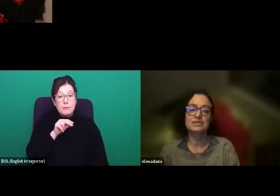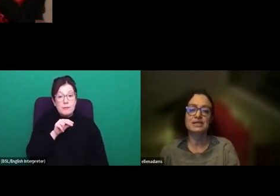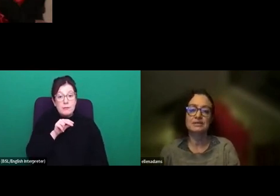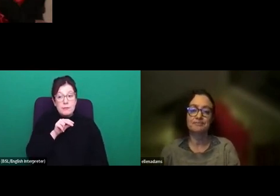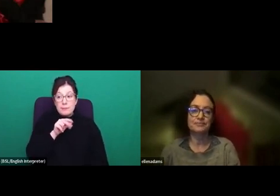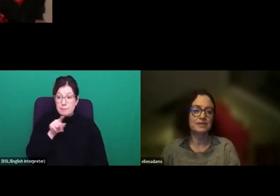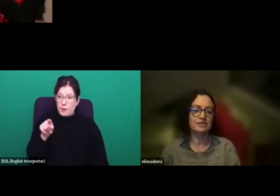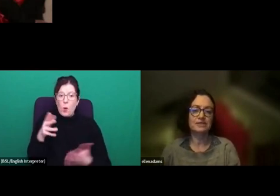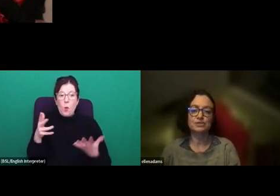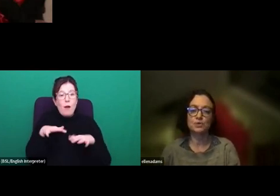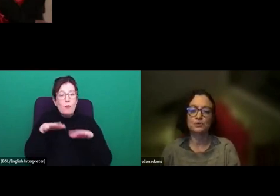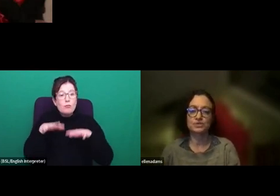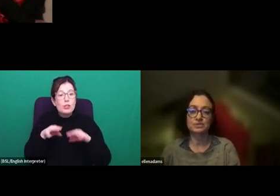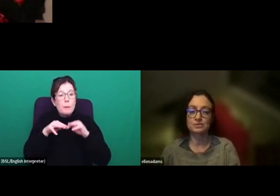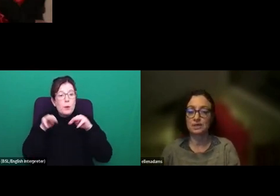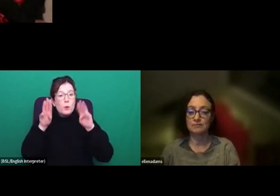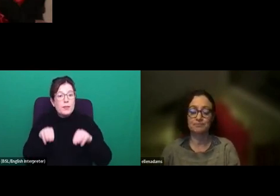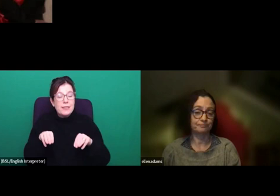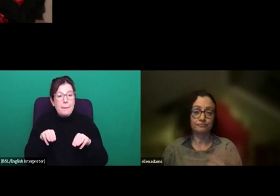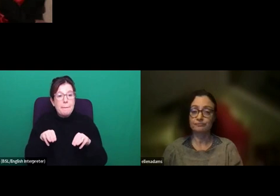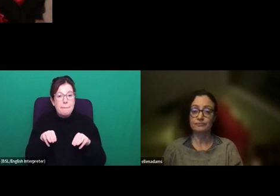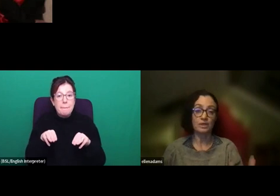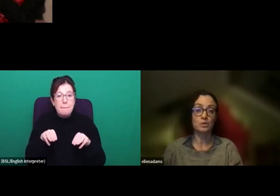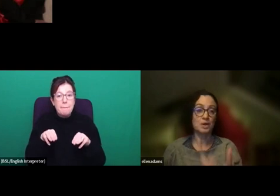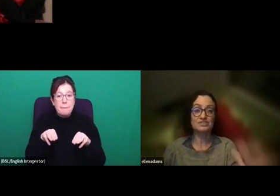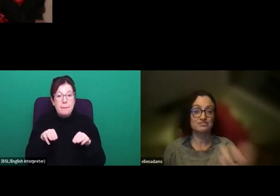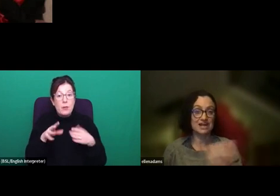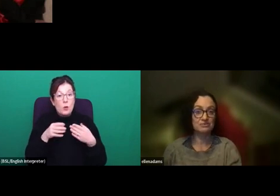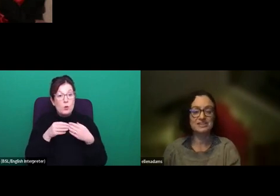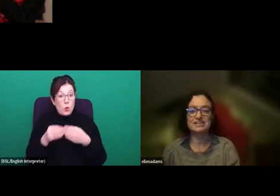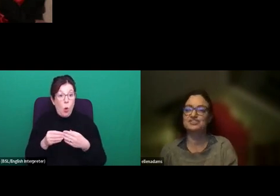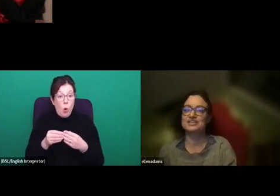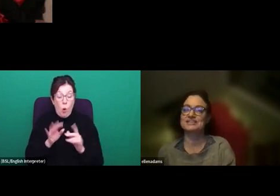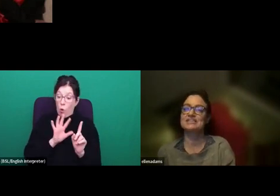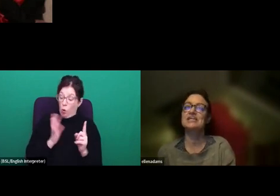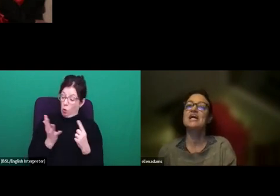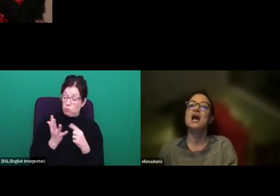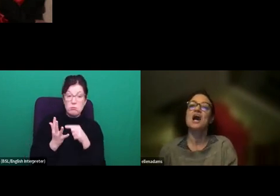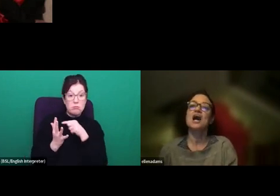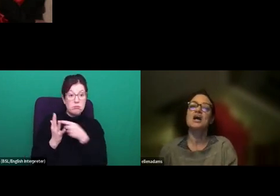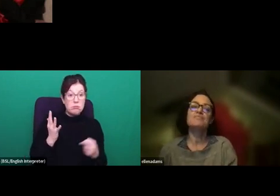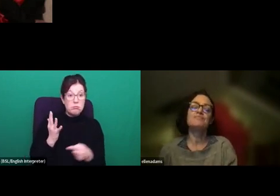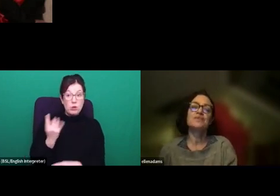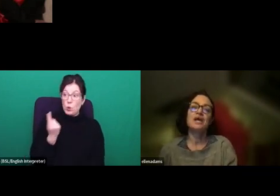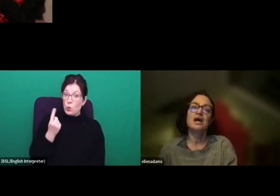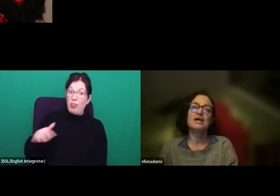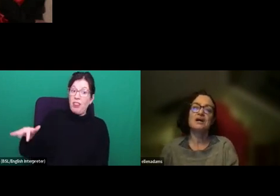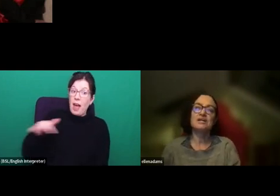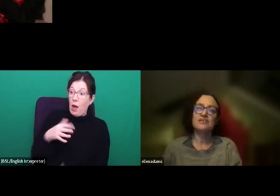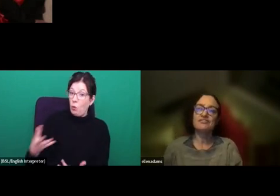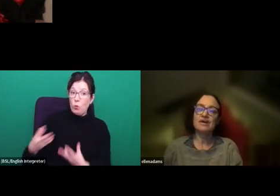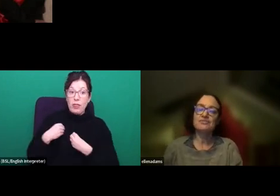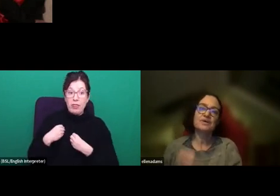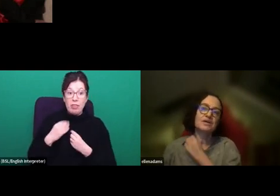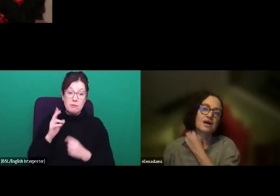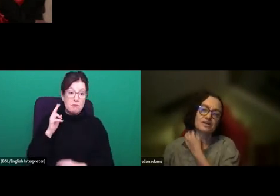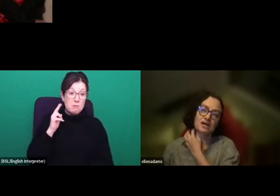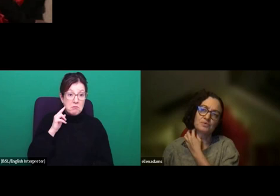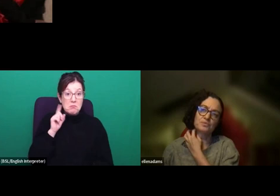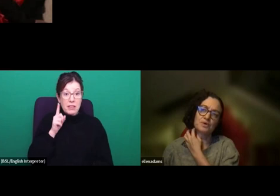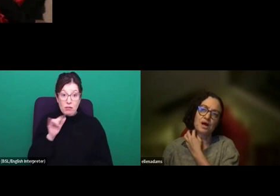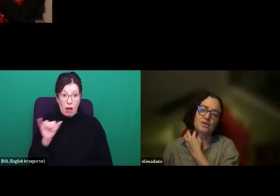British Museum, giving a tour to whoever's around and interested. I found